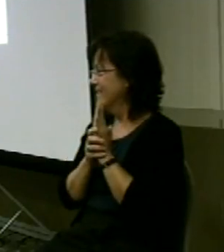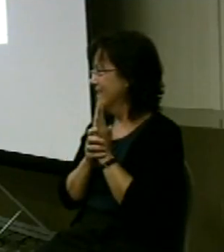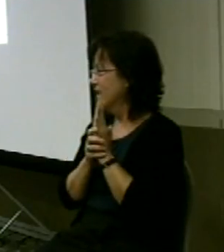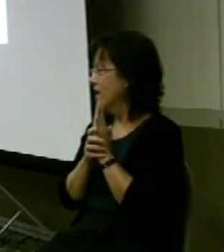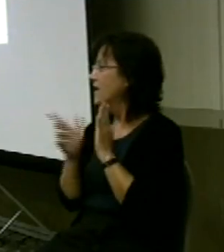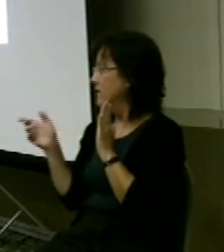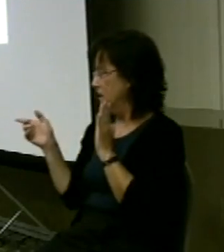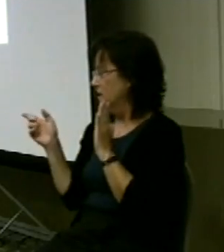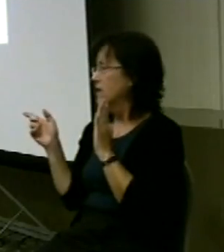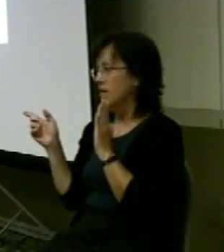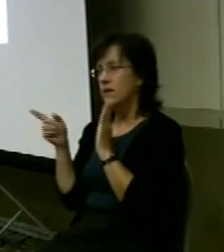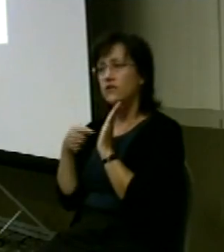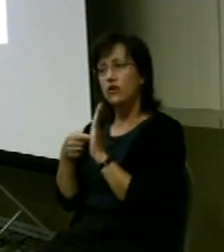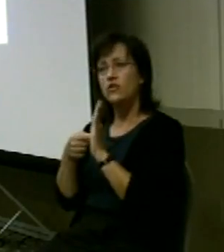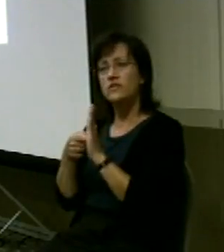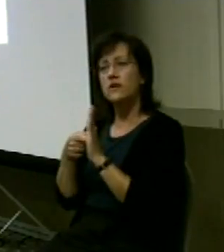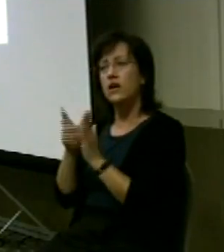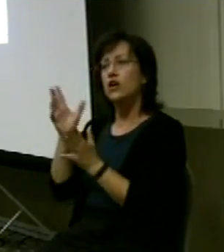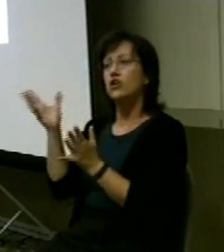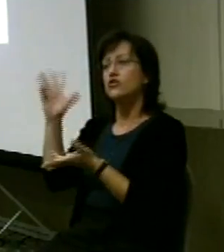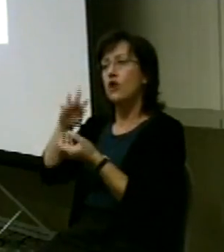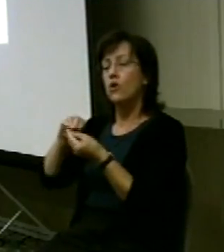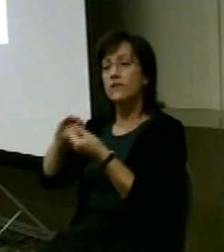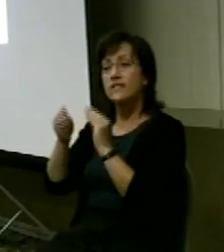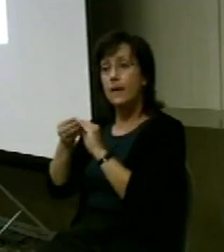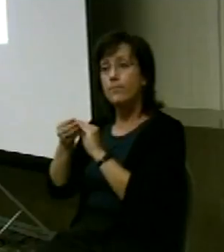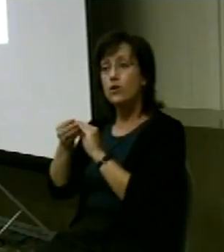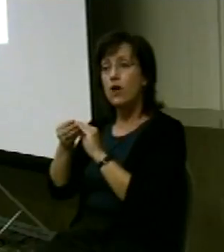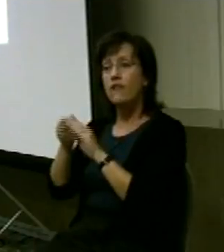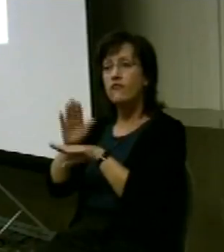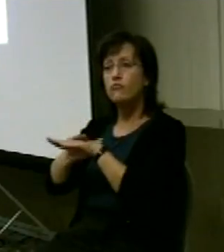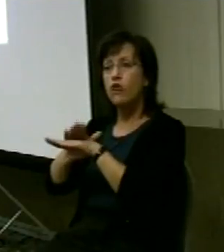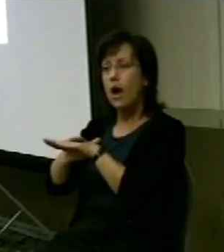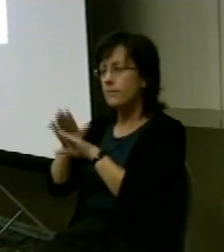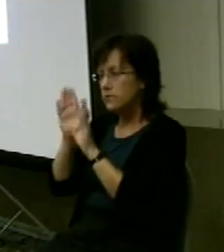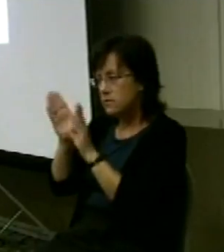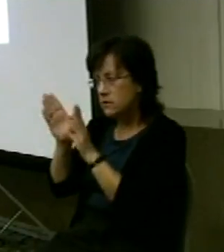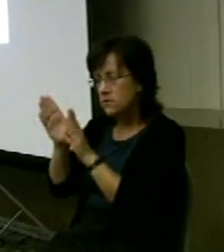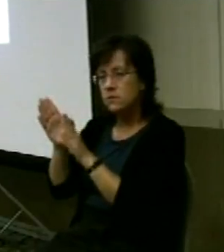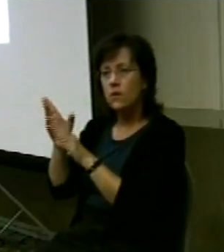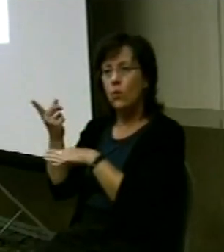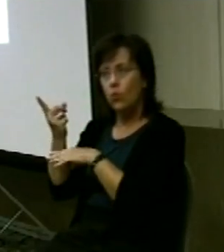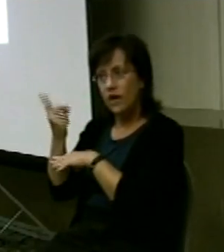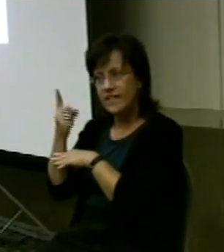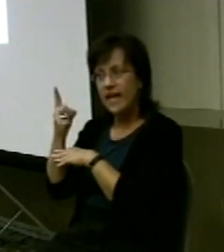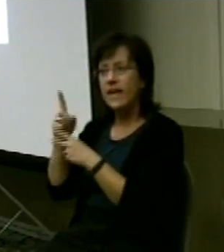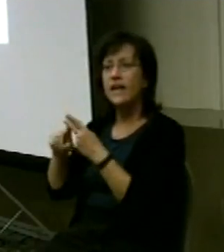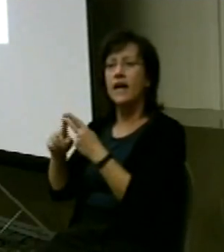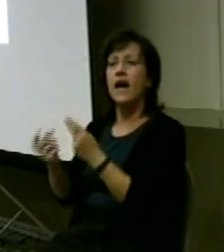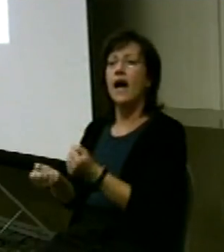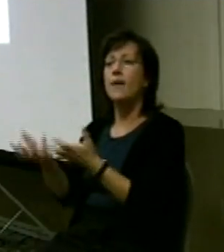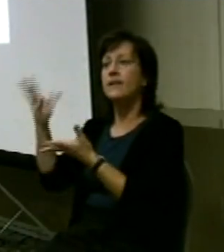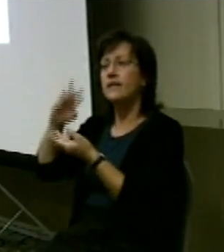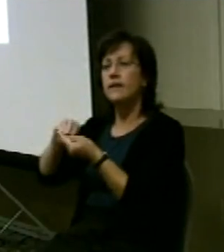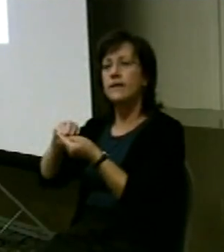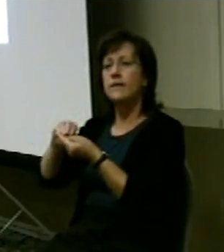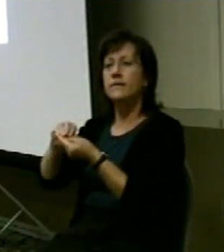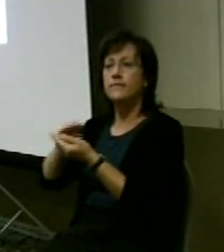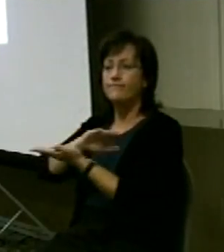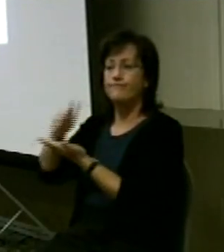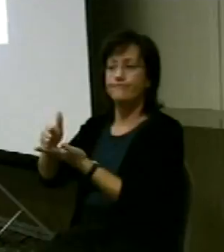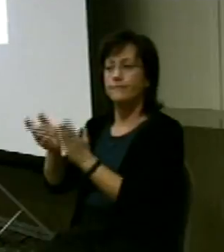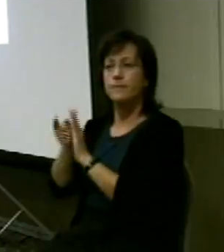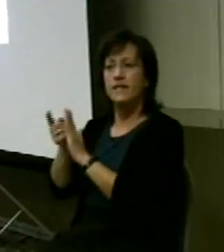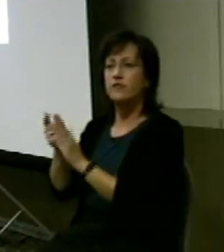it tells you this was the total number of prompts for one day and the total number of minutes or total amount of minutes